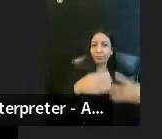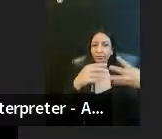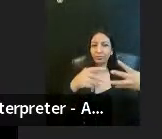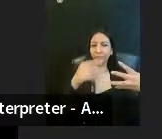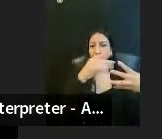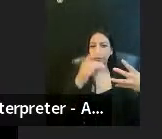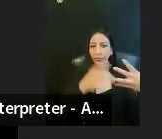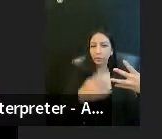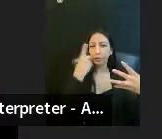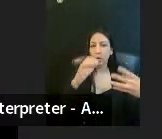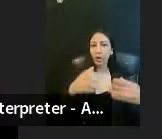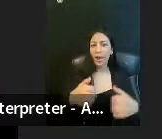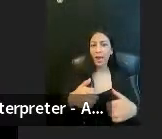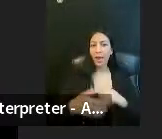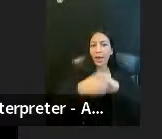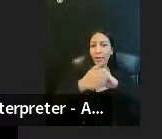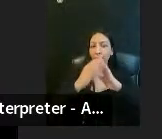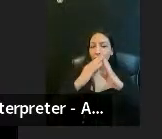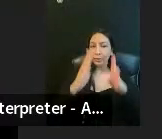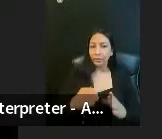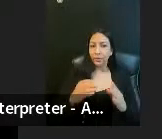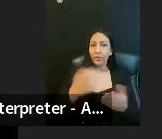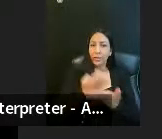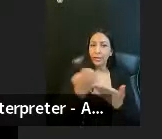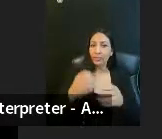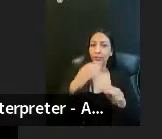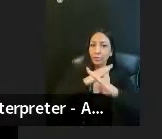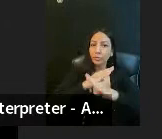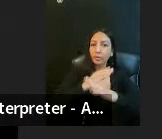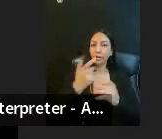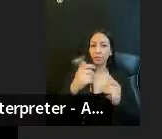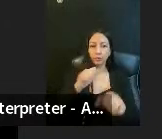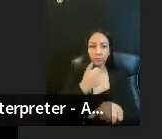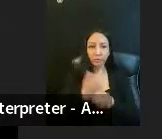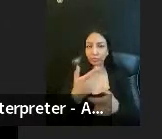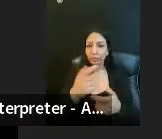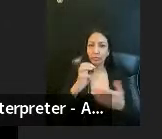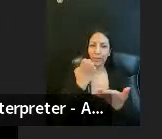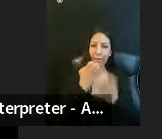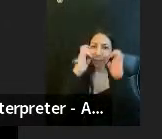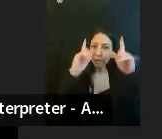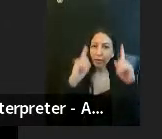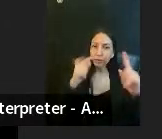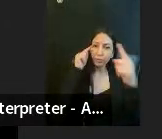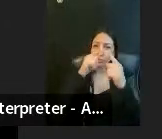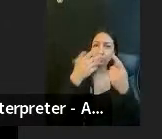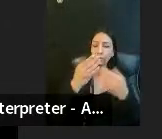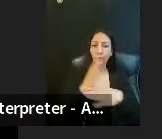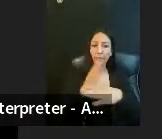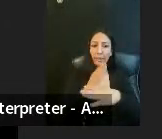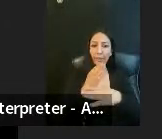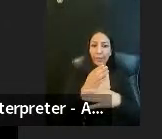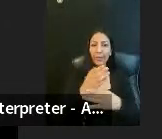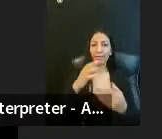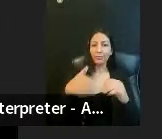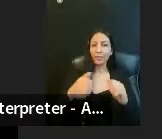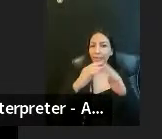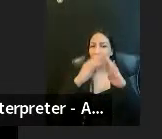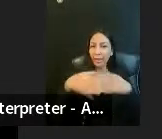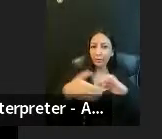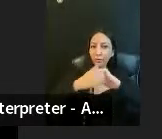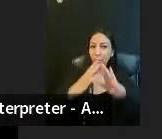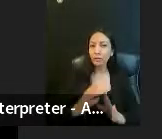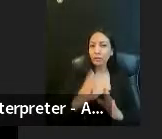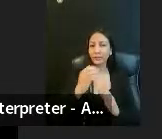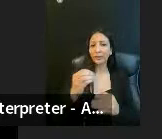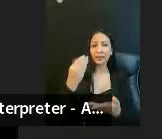for household economic security, which has indicators like educational attainment, median household income, and area